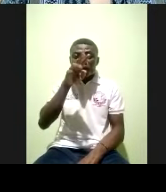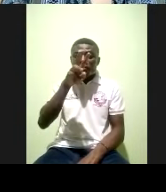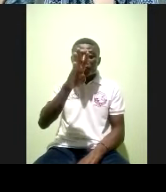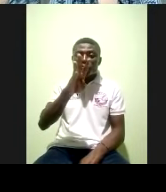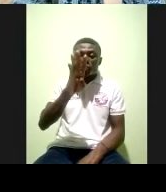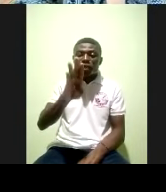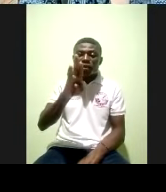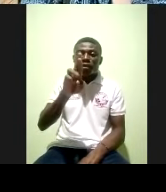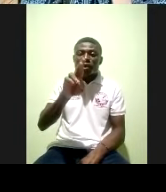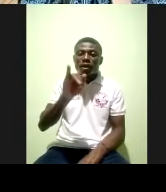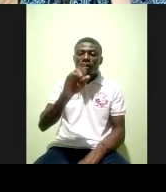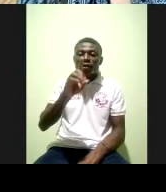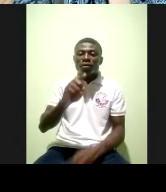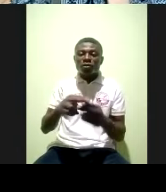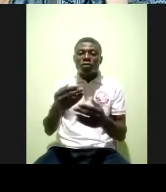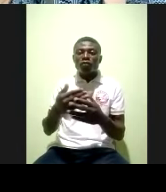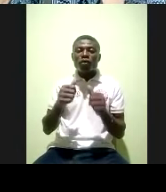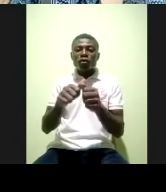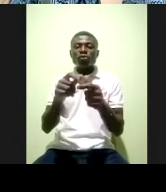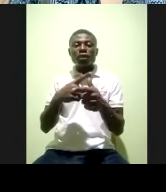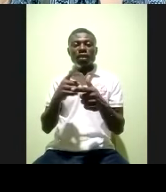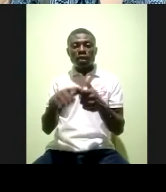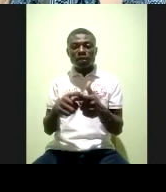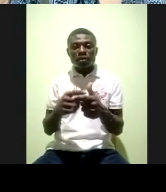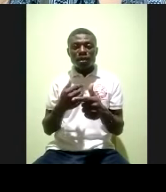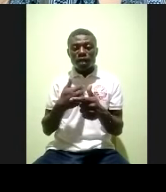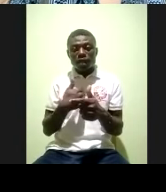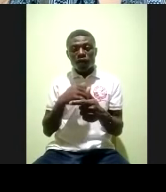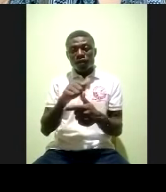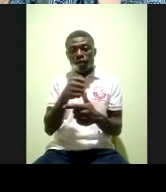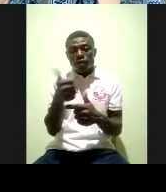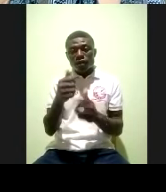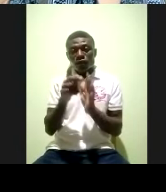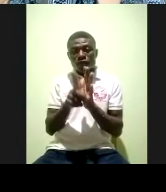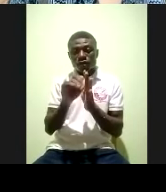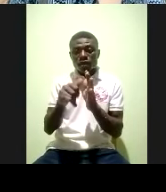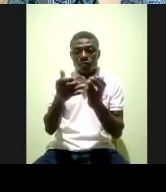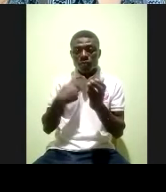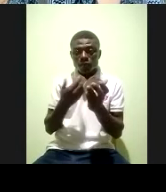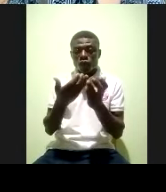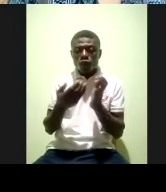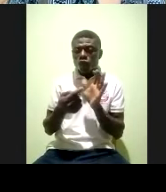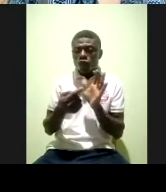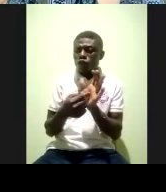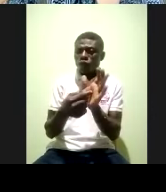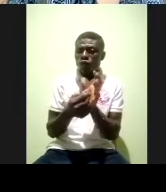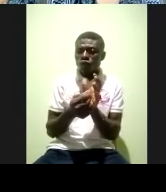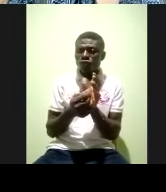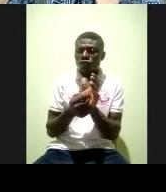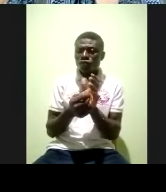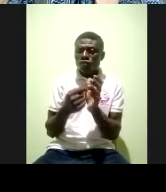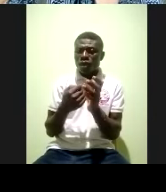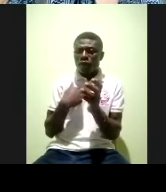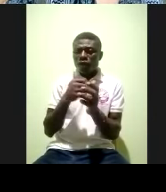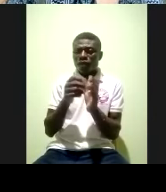Okay, before I move on to the next part, I have another video which I want to show you this